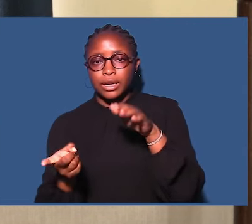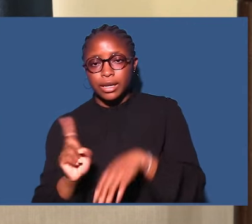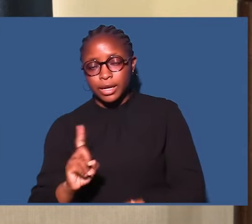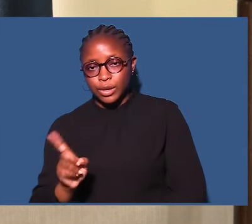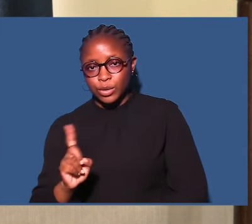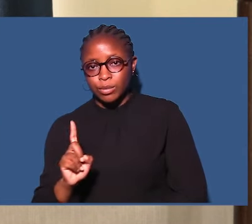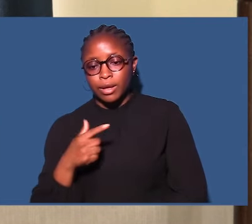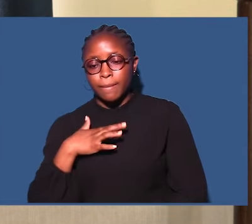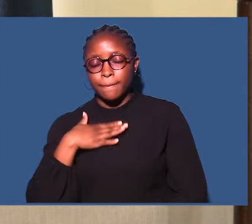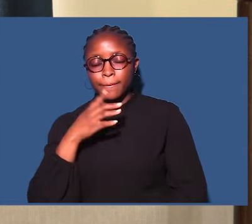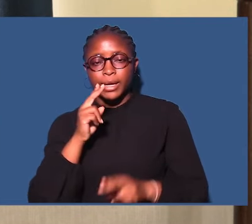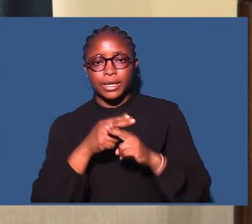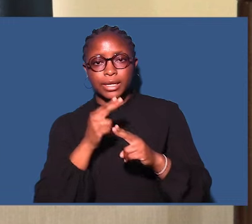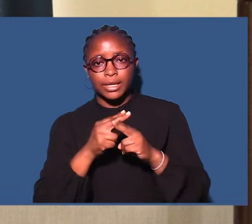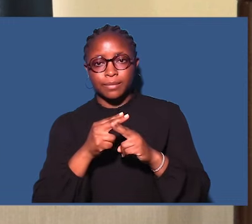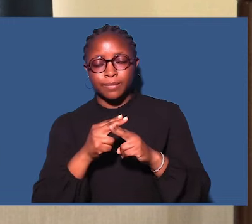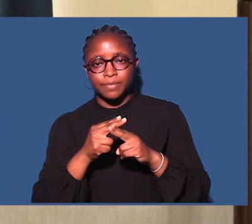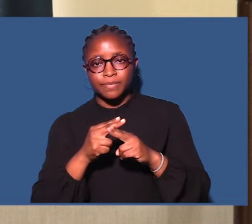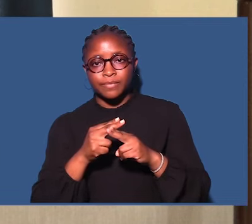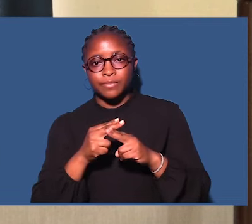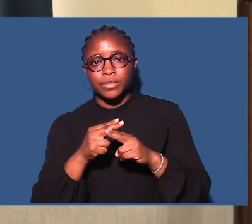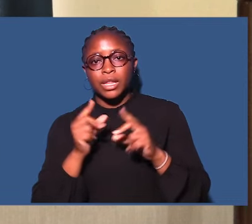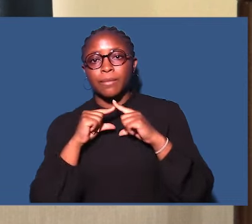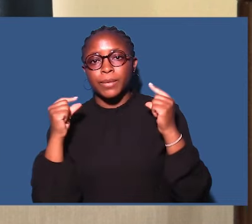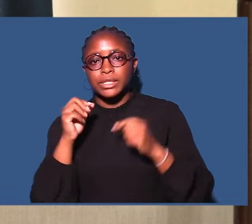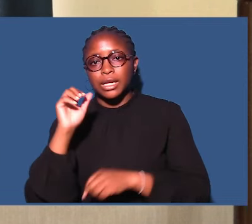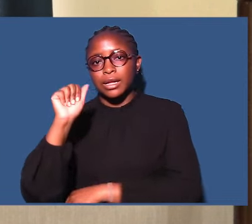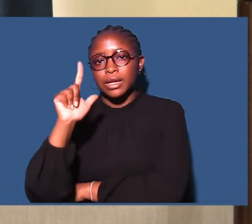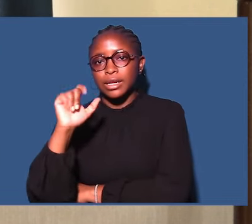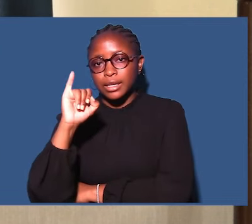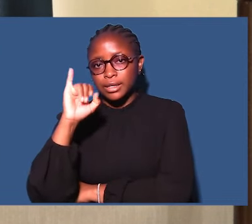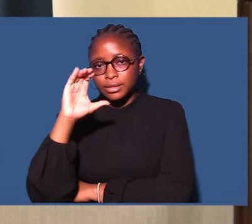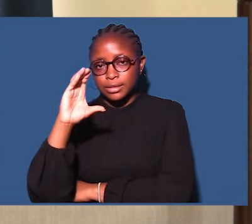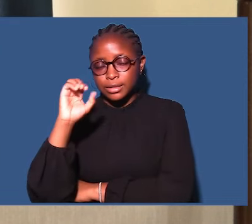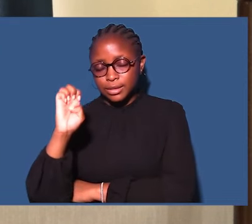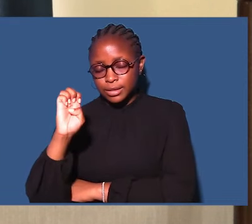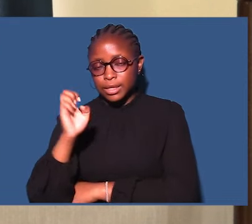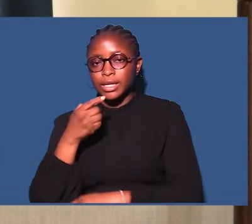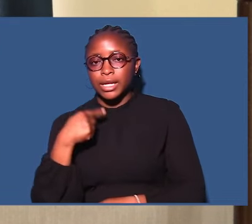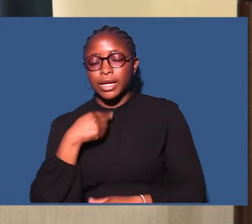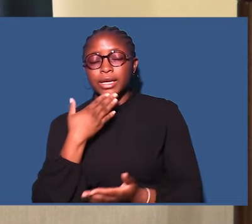Reverend Alice. I thank God for this day.